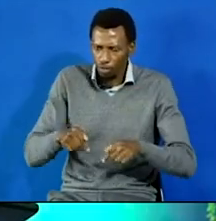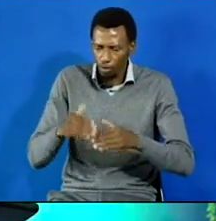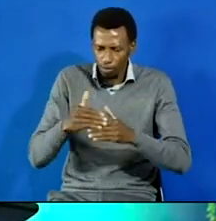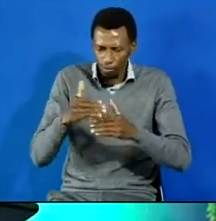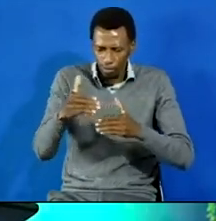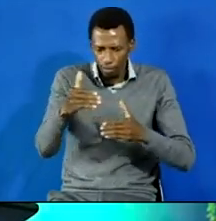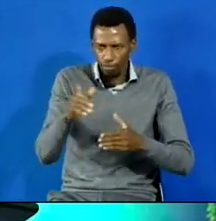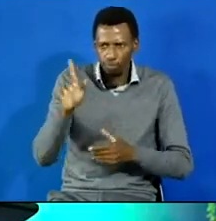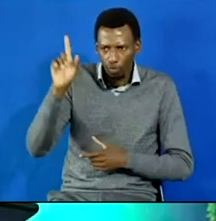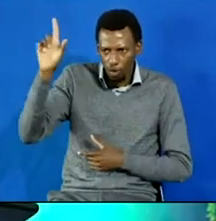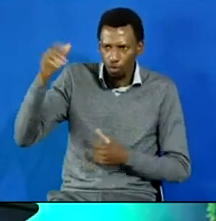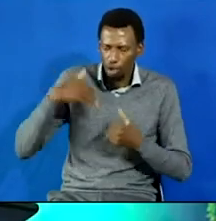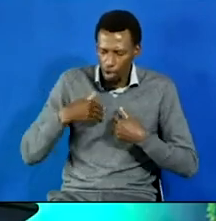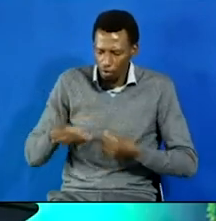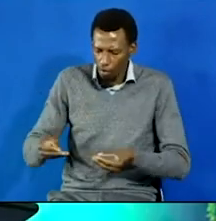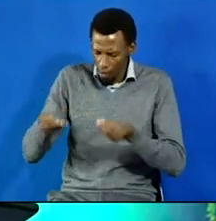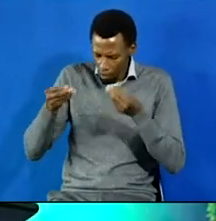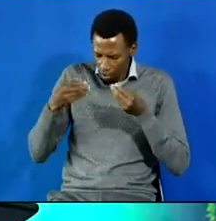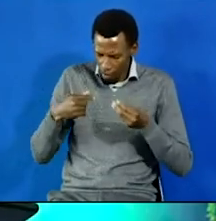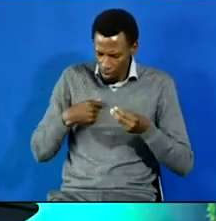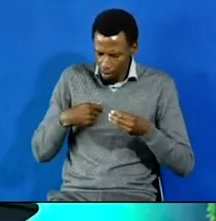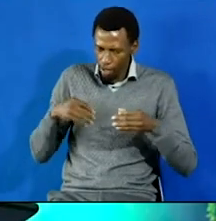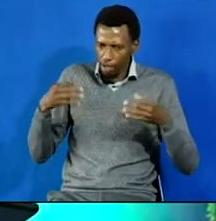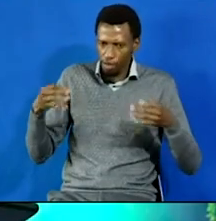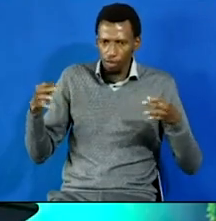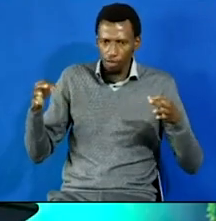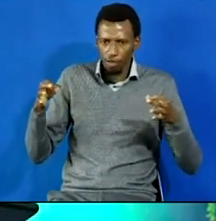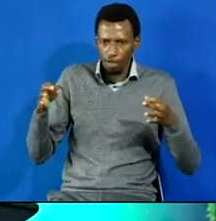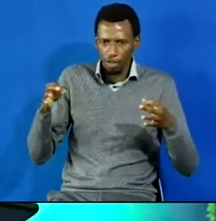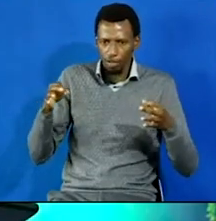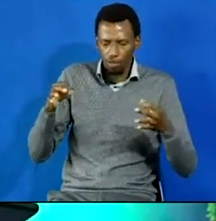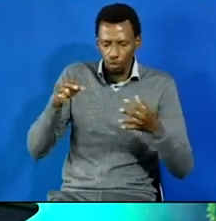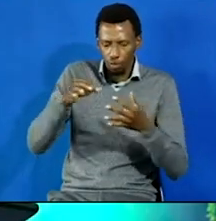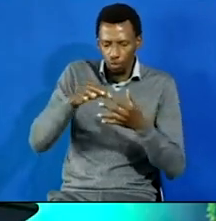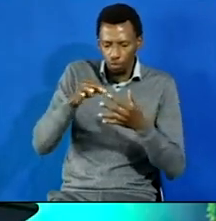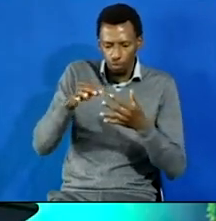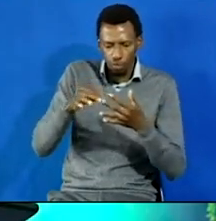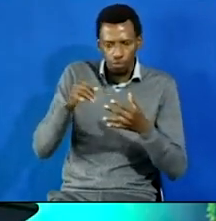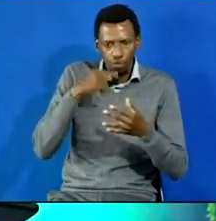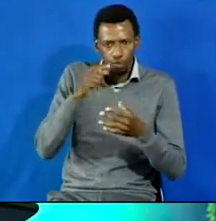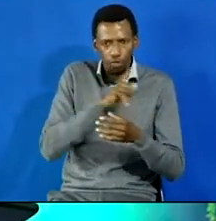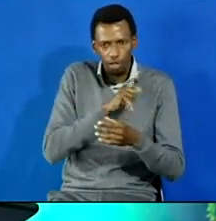you haven't given me the free will to choose who the Lord of my life is.